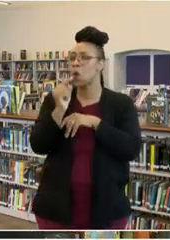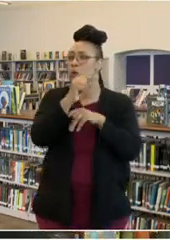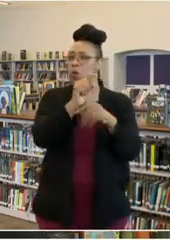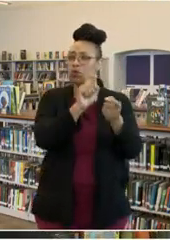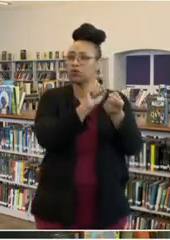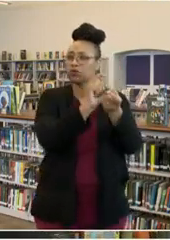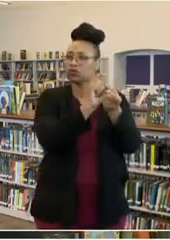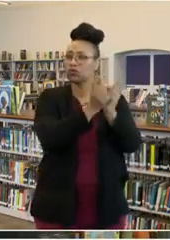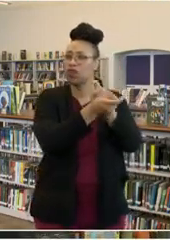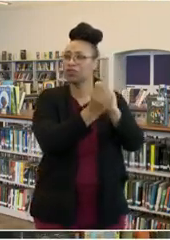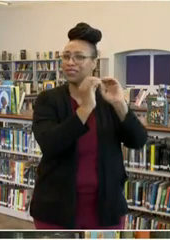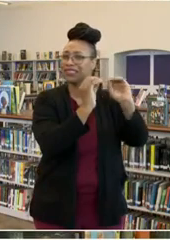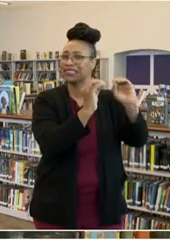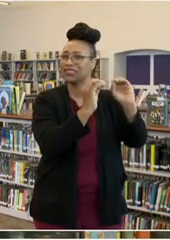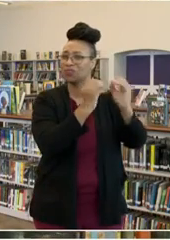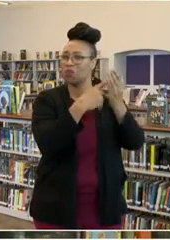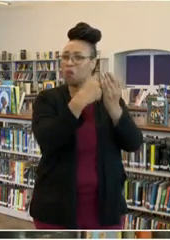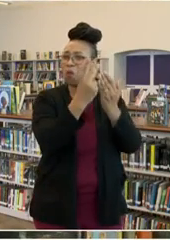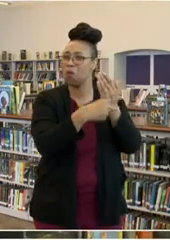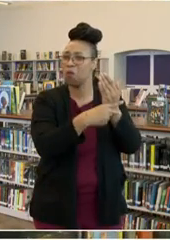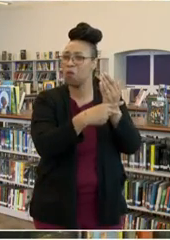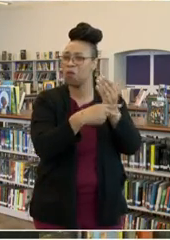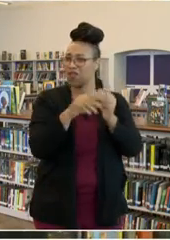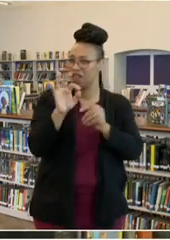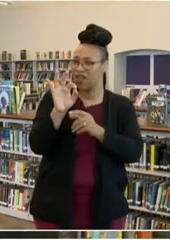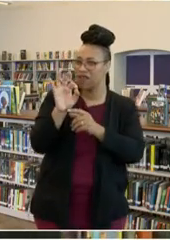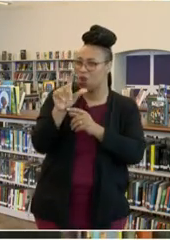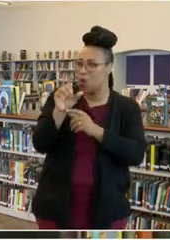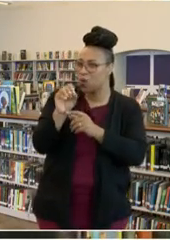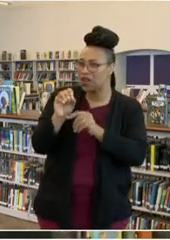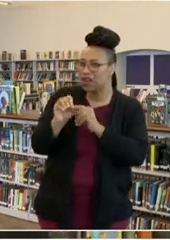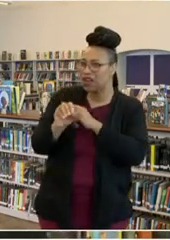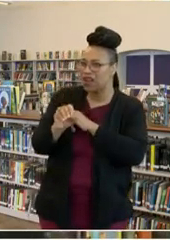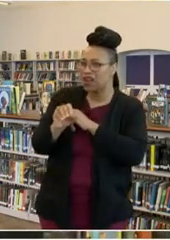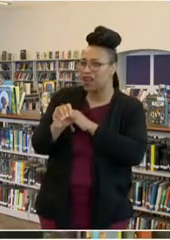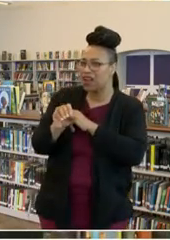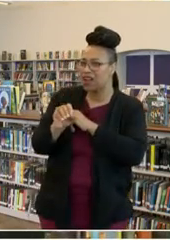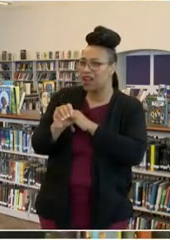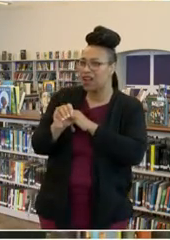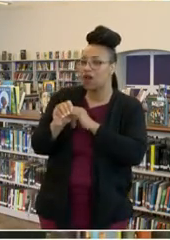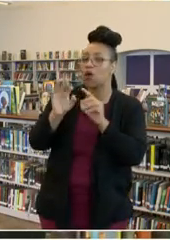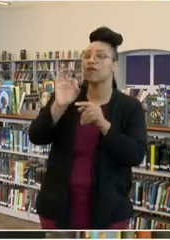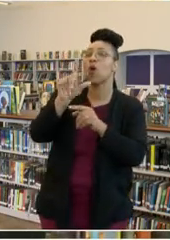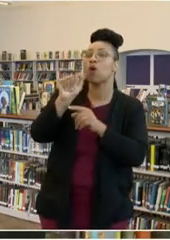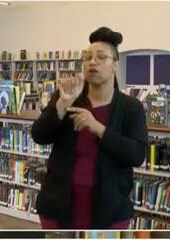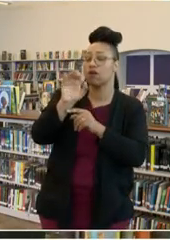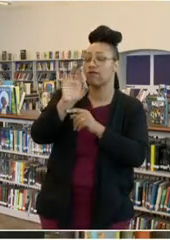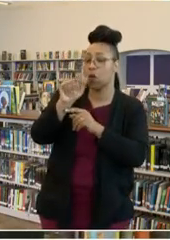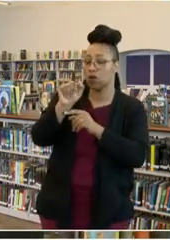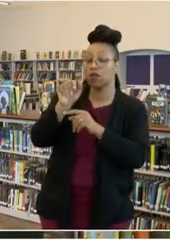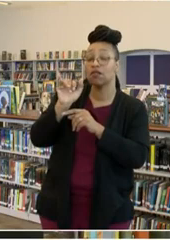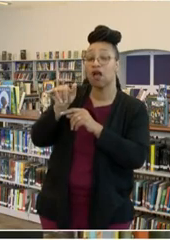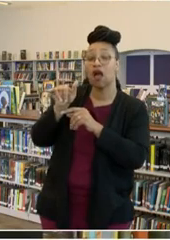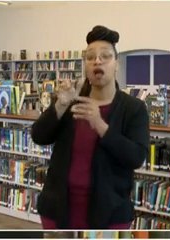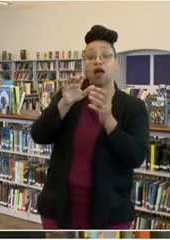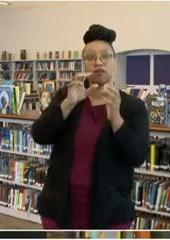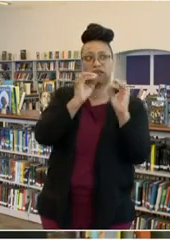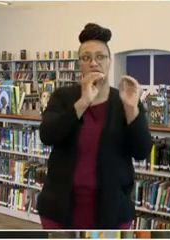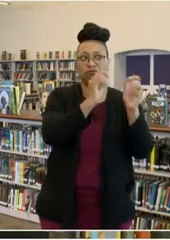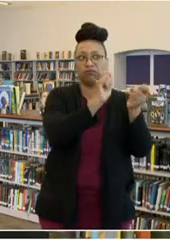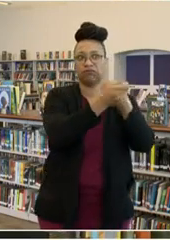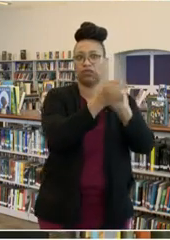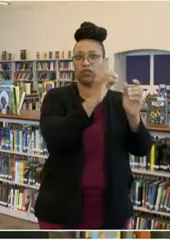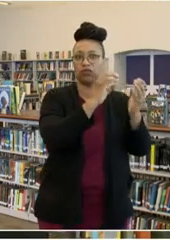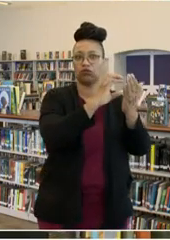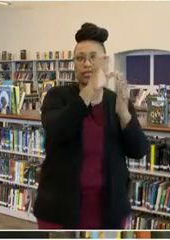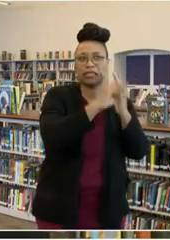different ways. One, we are really delighted to continue the work on revising our social studies standards in Washington, D.C. They've